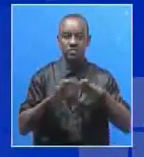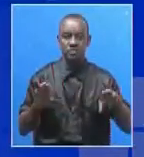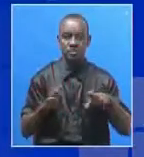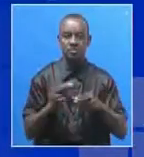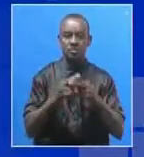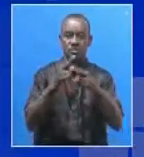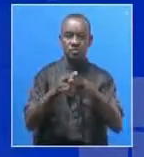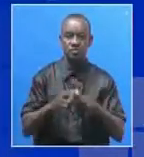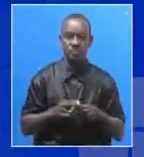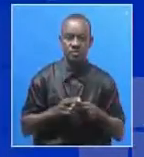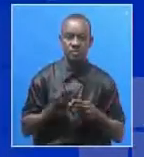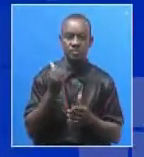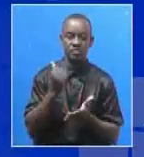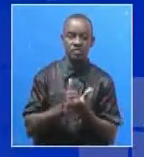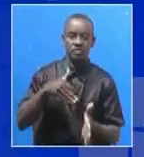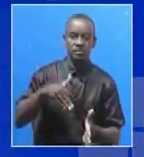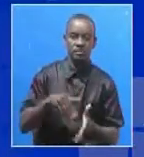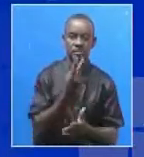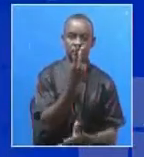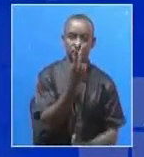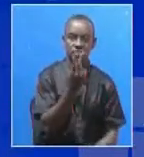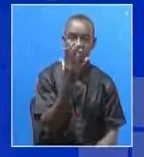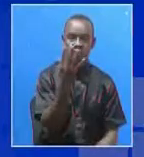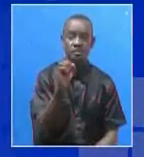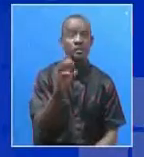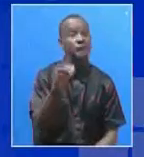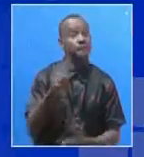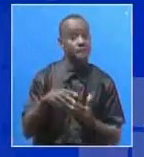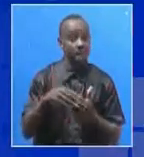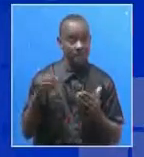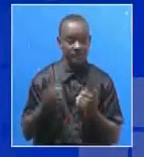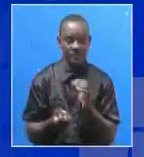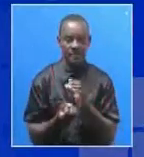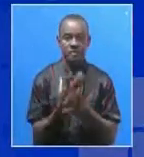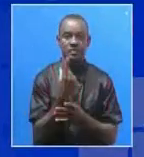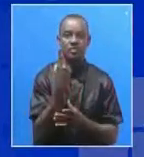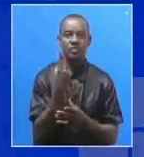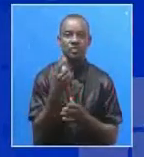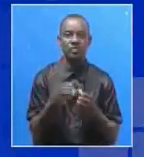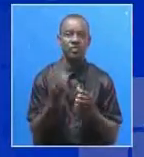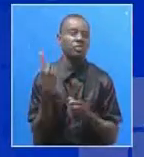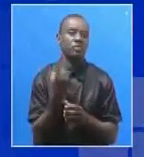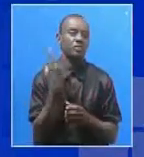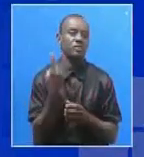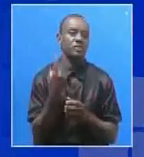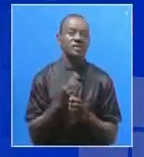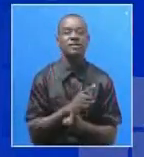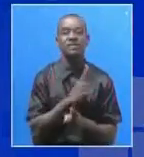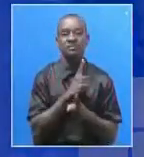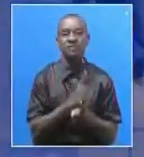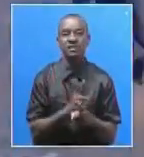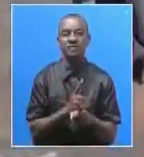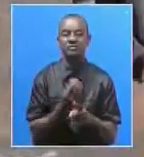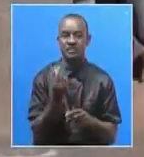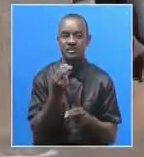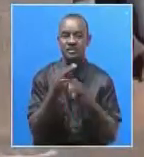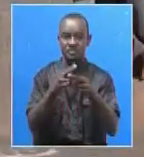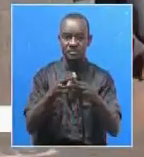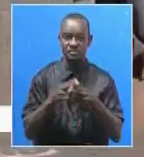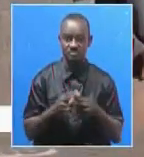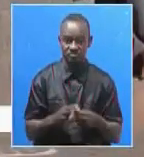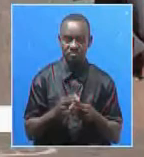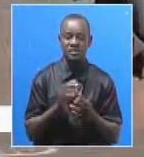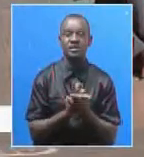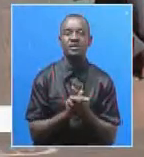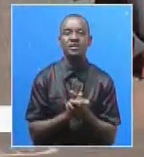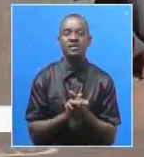about $250 million to establish a portfolio of government bonds. The bank will use this